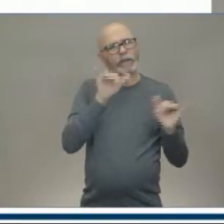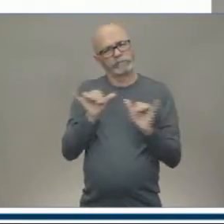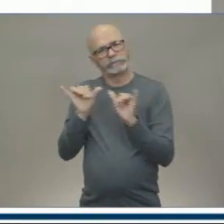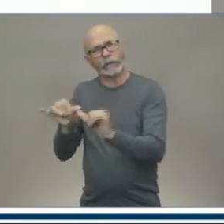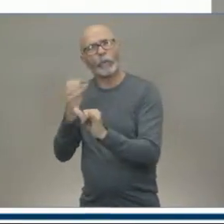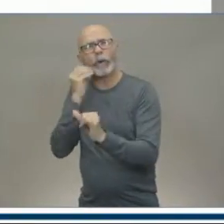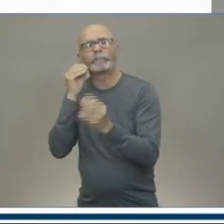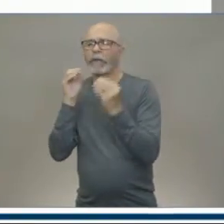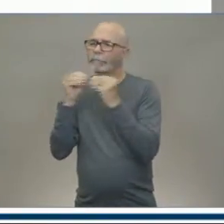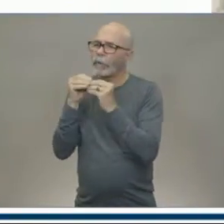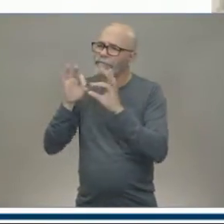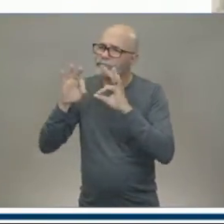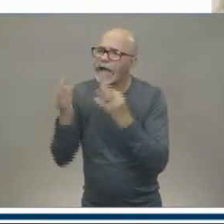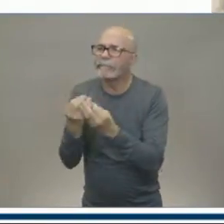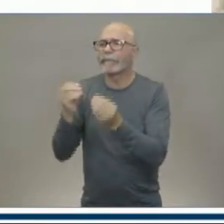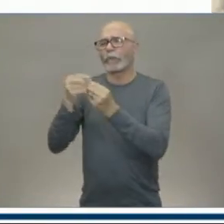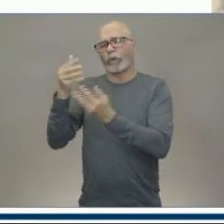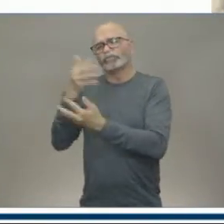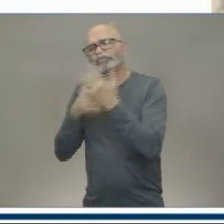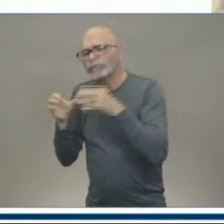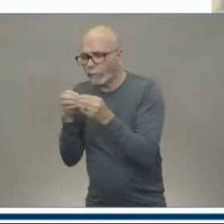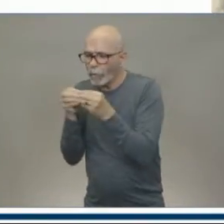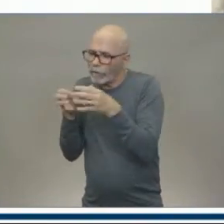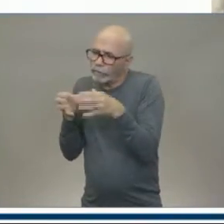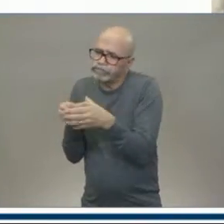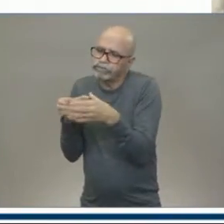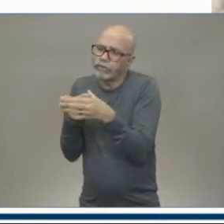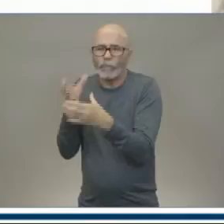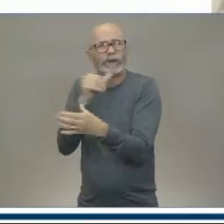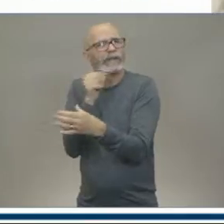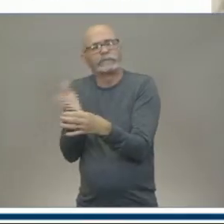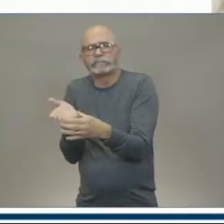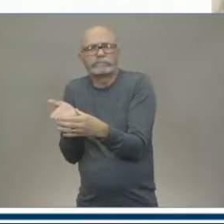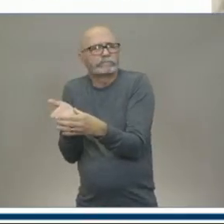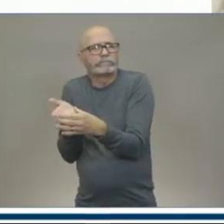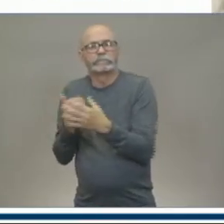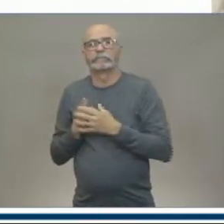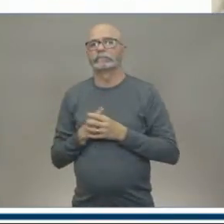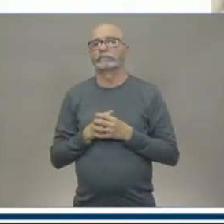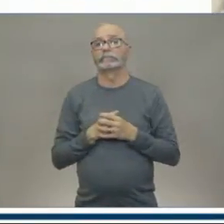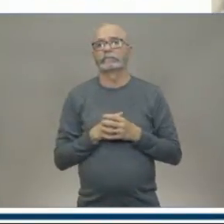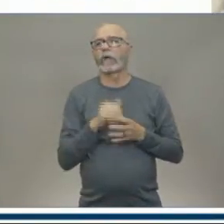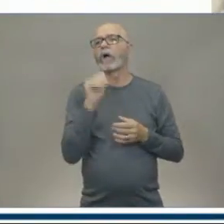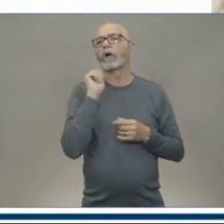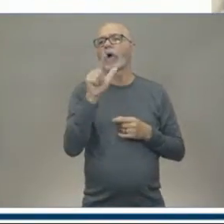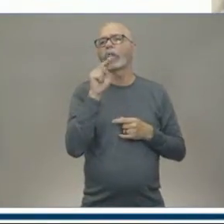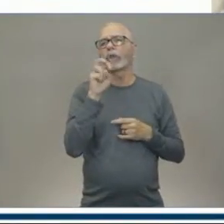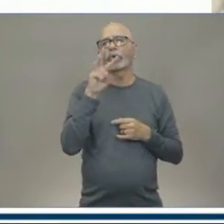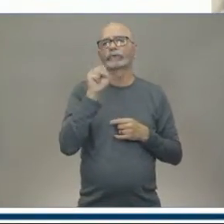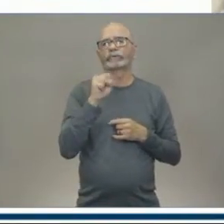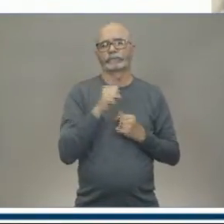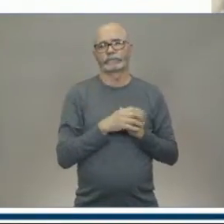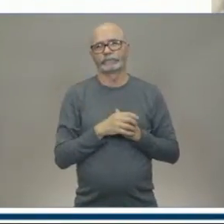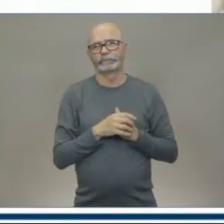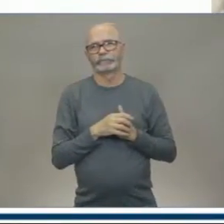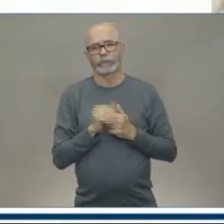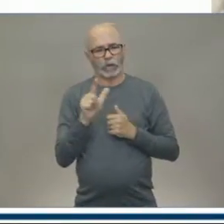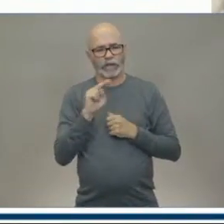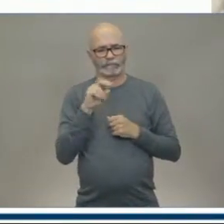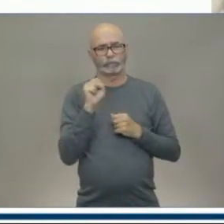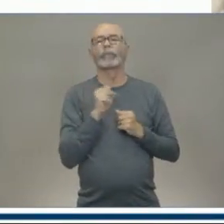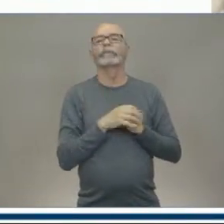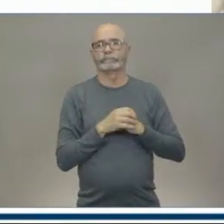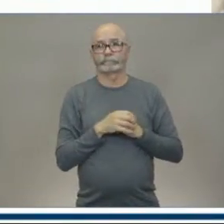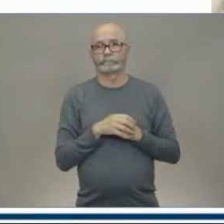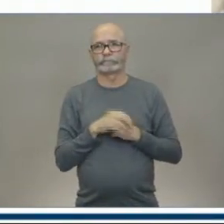home. Next question will go to Lindsay Armstrong with All Nova Scotia. Thank you, Dr. Strang. I'm hoping you can explain the planning behind the